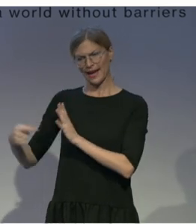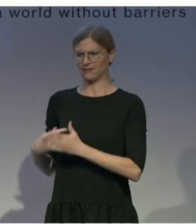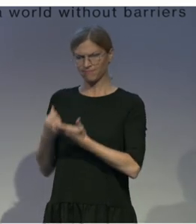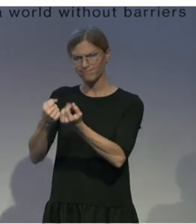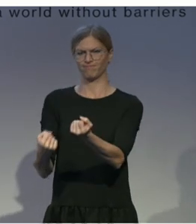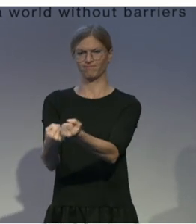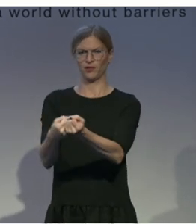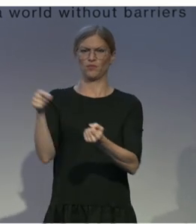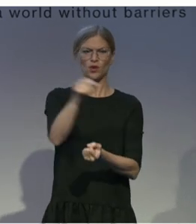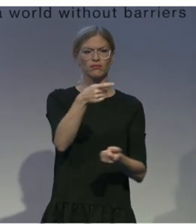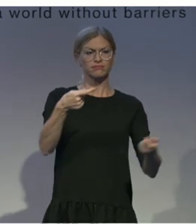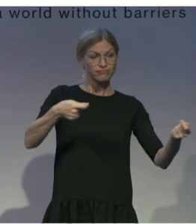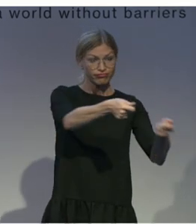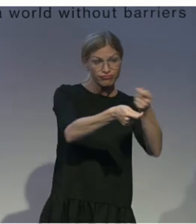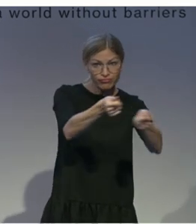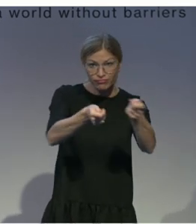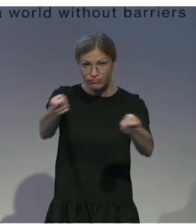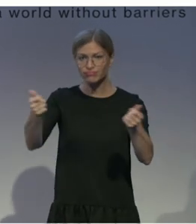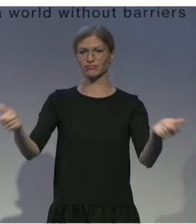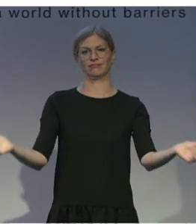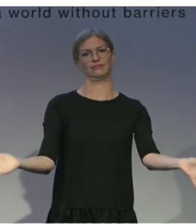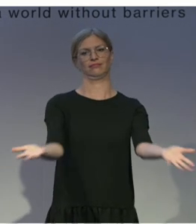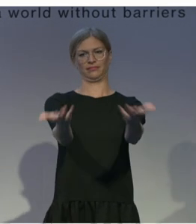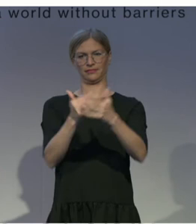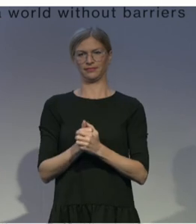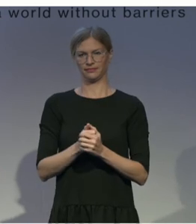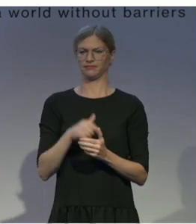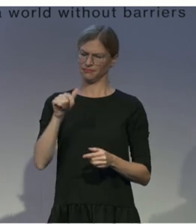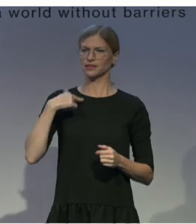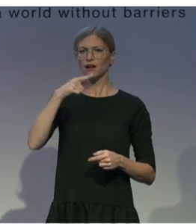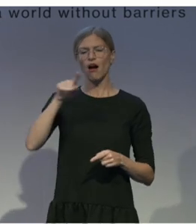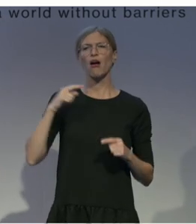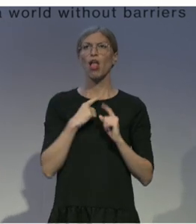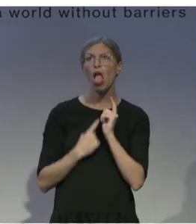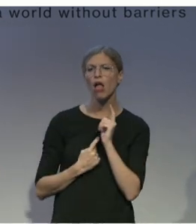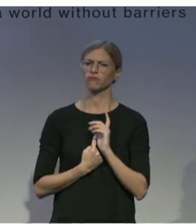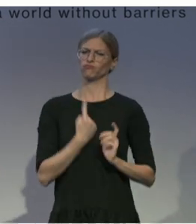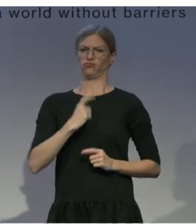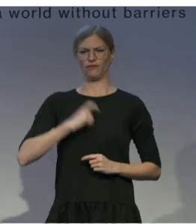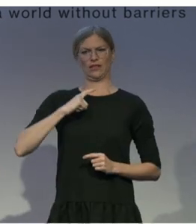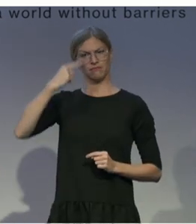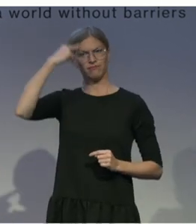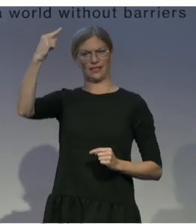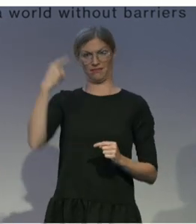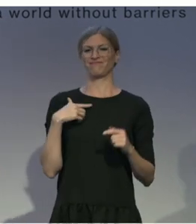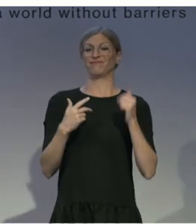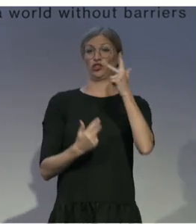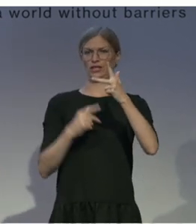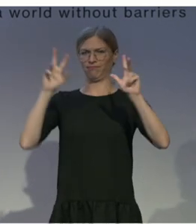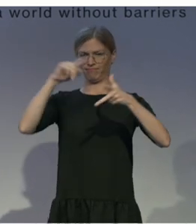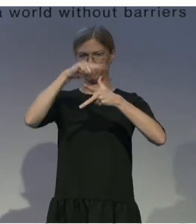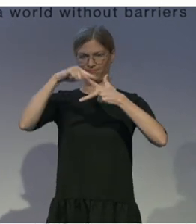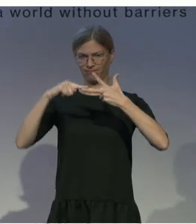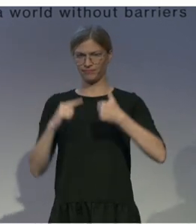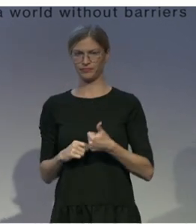really use this as fact. So this project has three components, really. There's skills building in